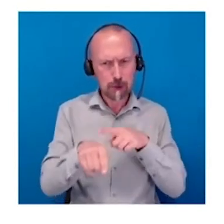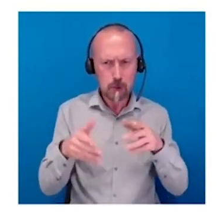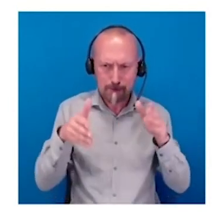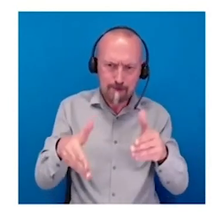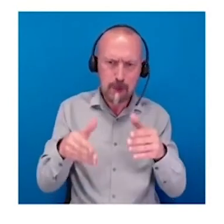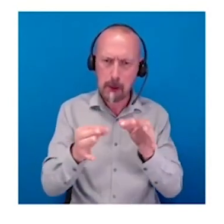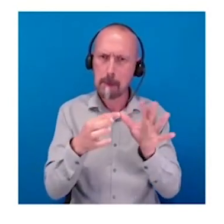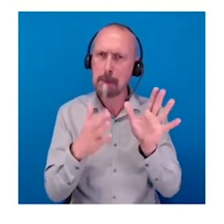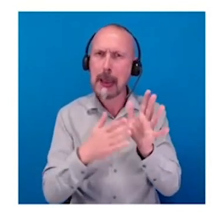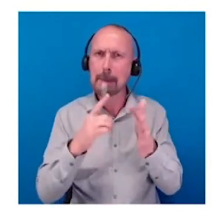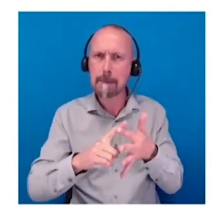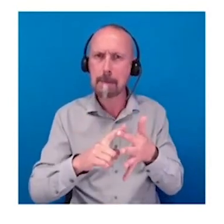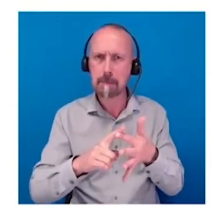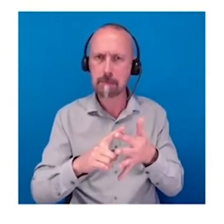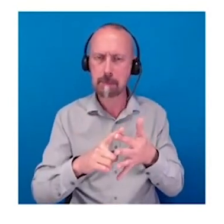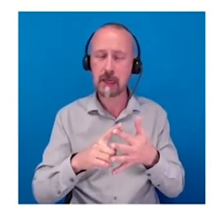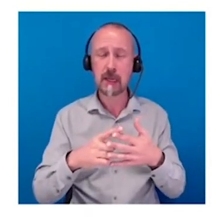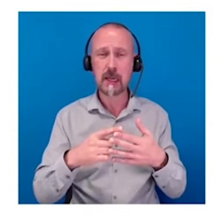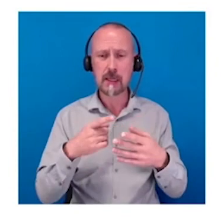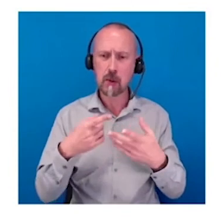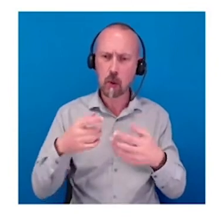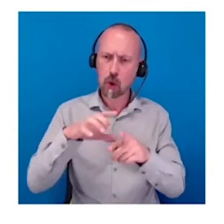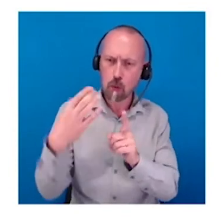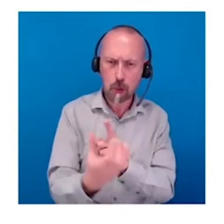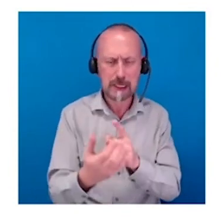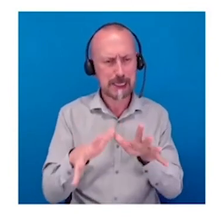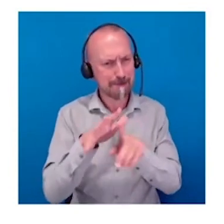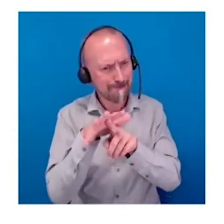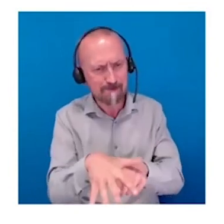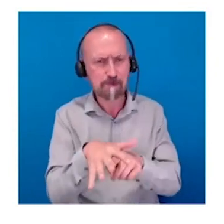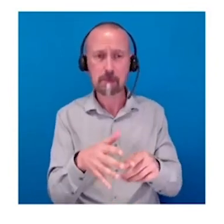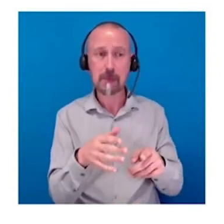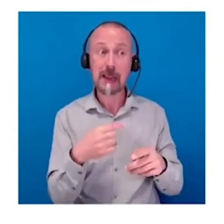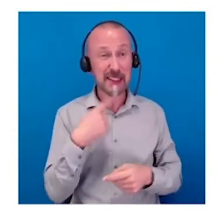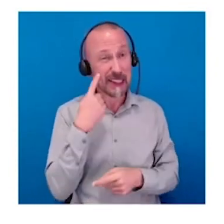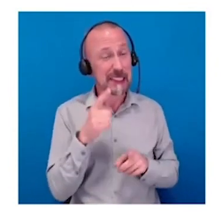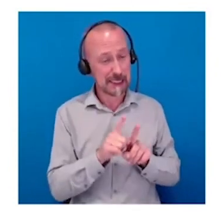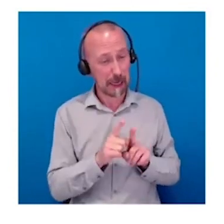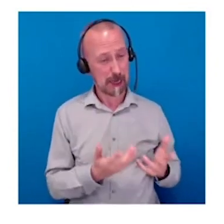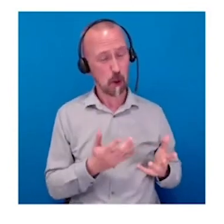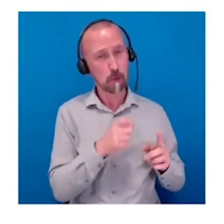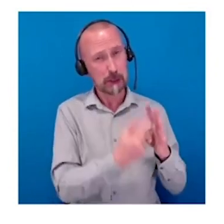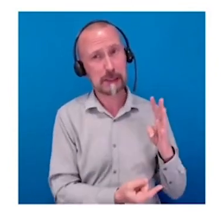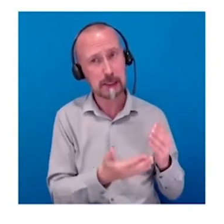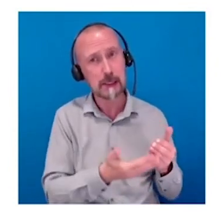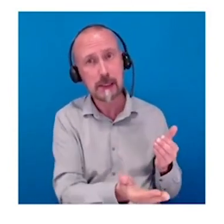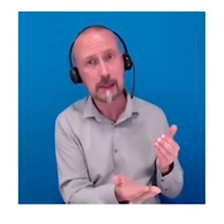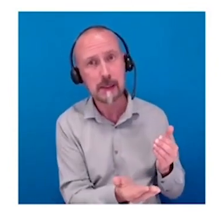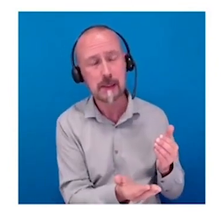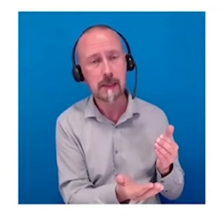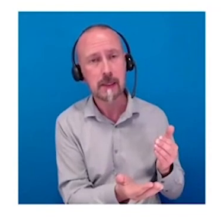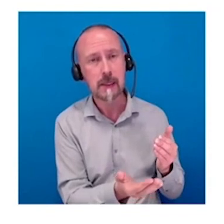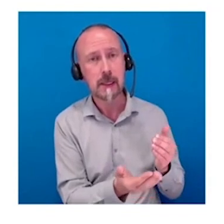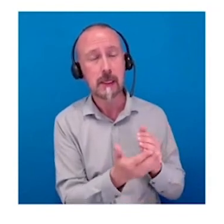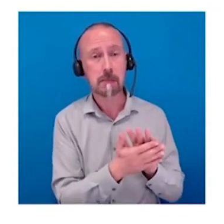disproportionately affected, and I think the same is true for disability. whether that's, access